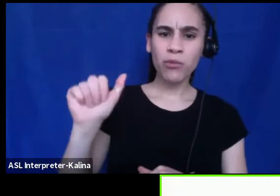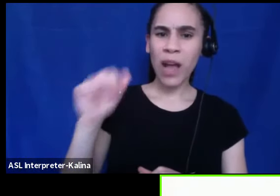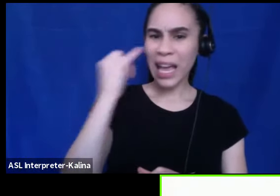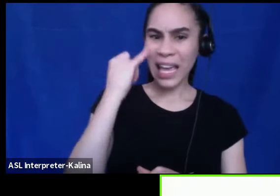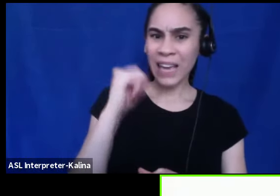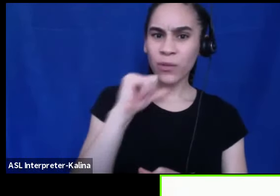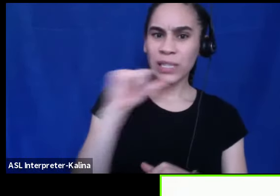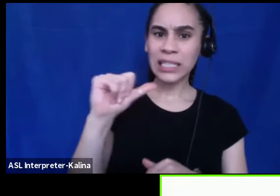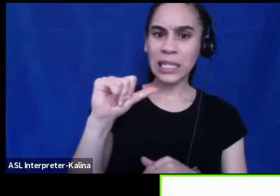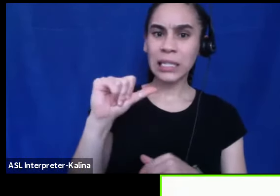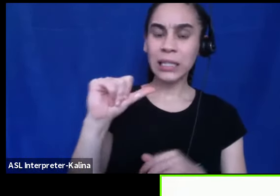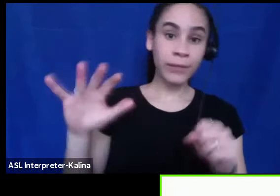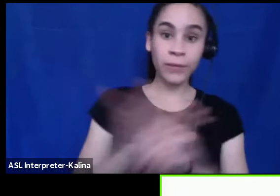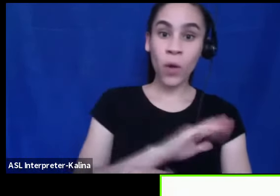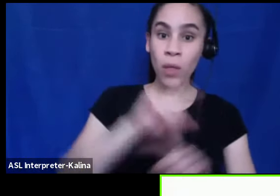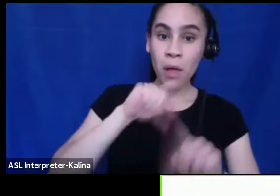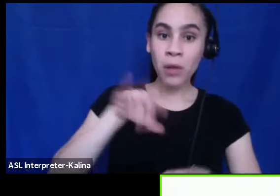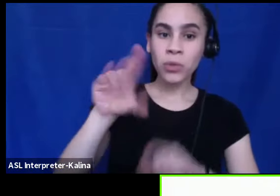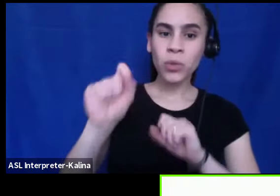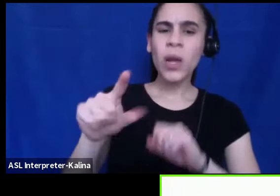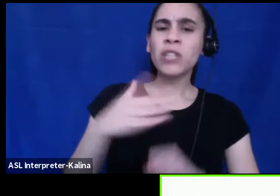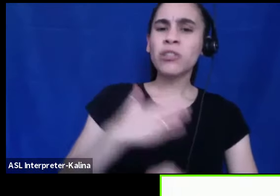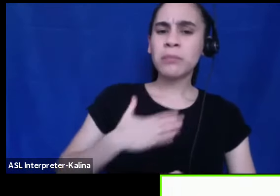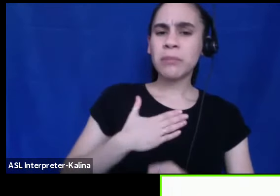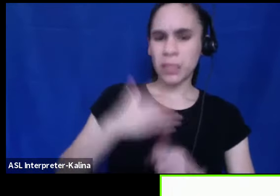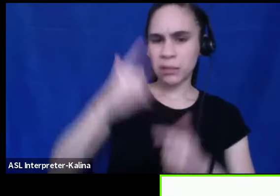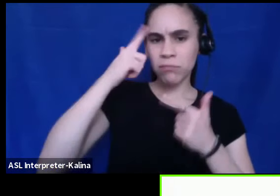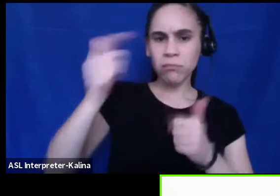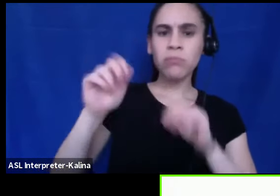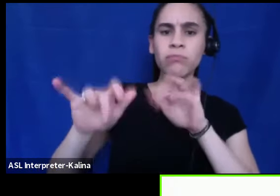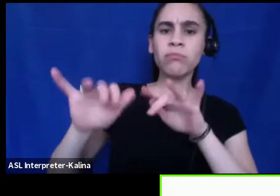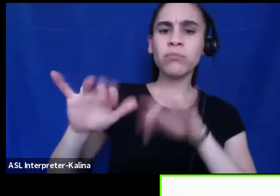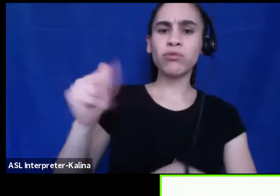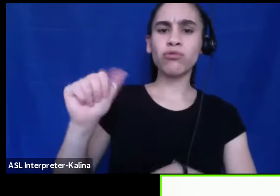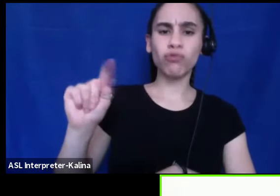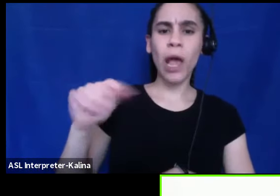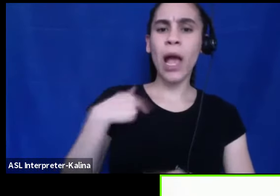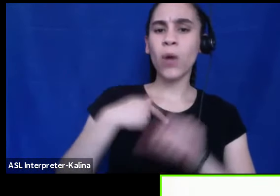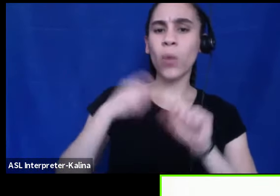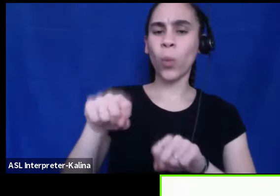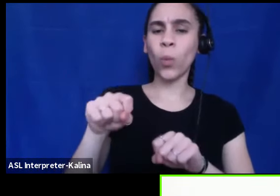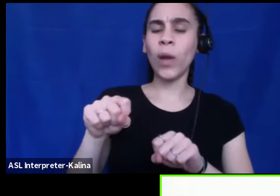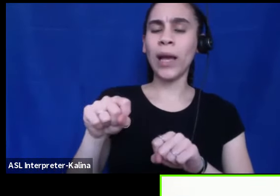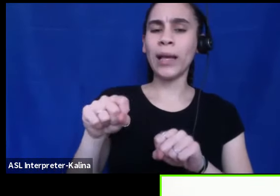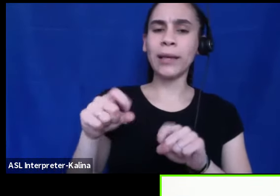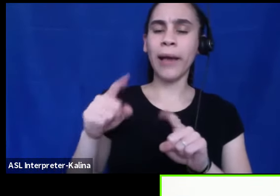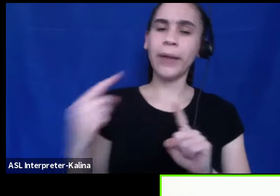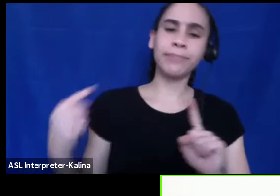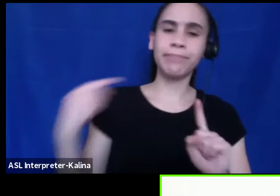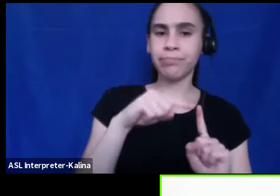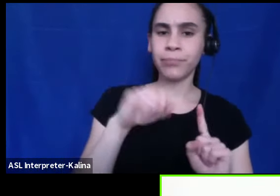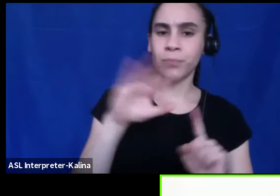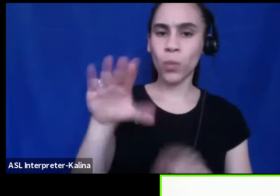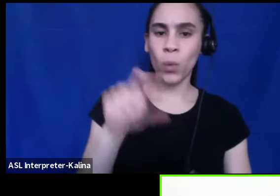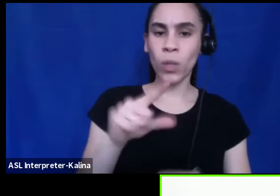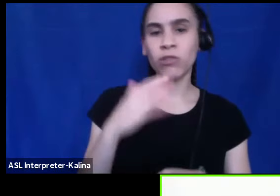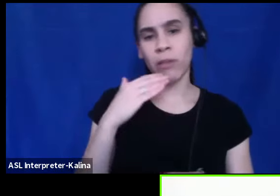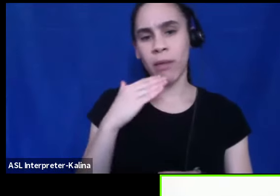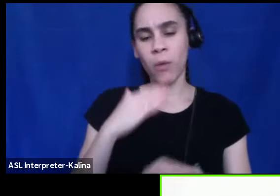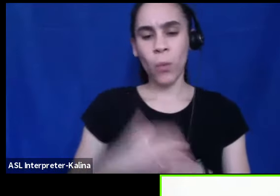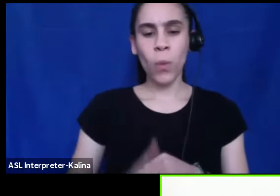to put something in the chat, and we can maybe circle back. Thanks for your question. So